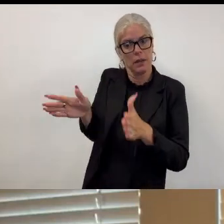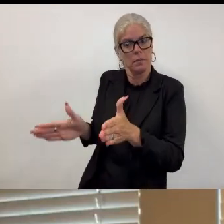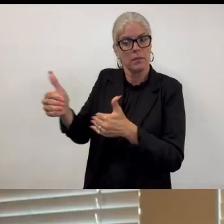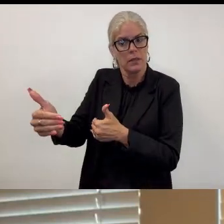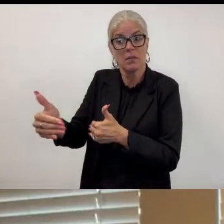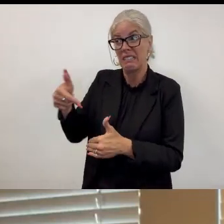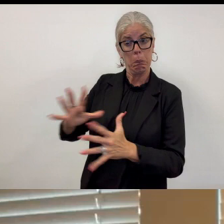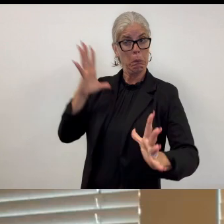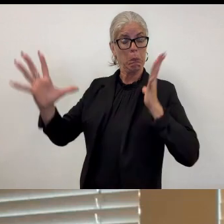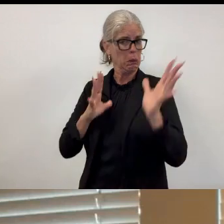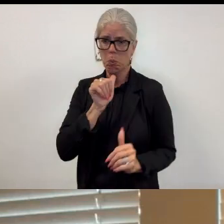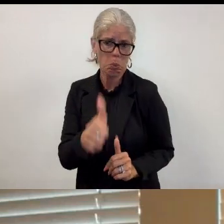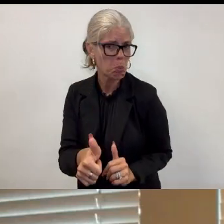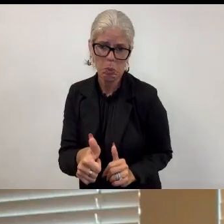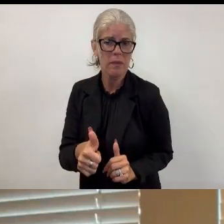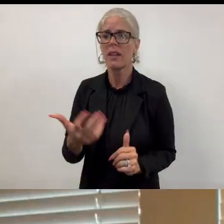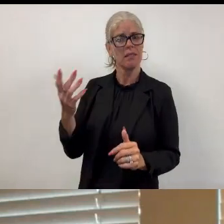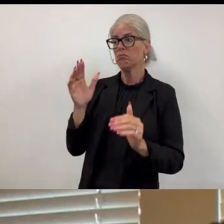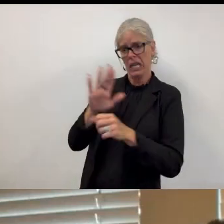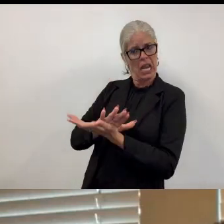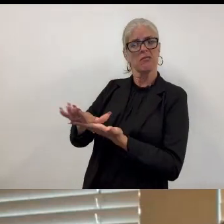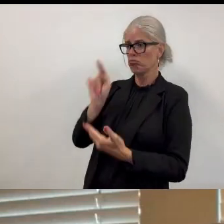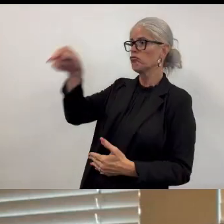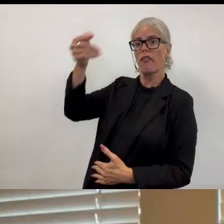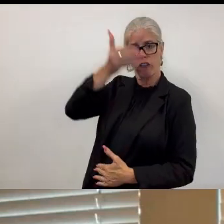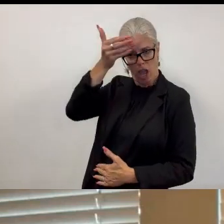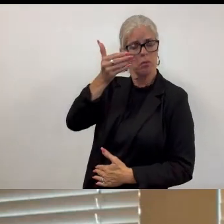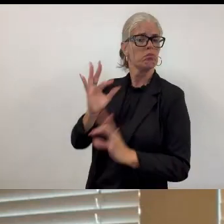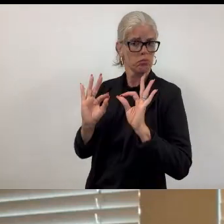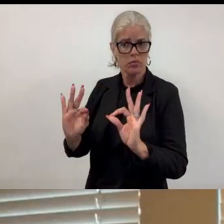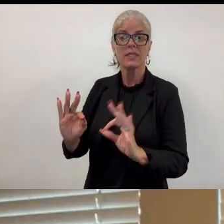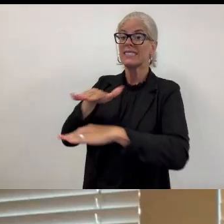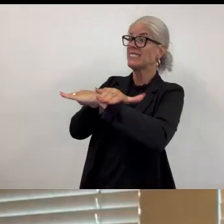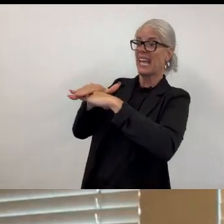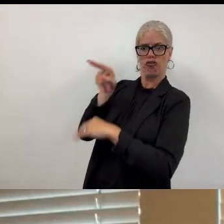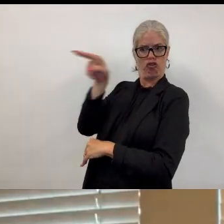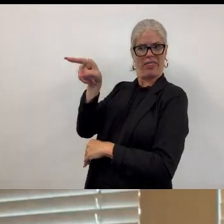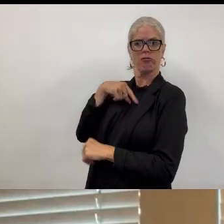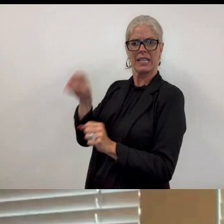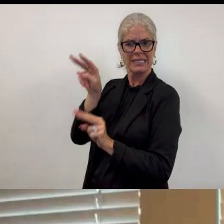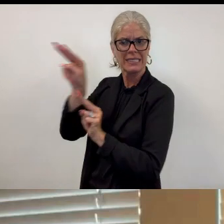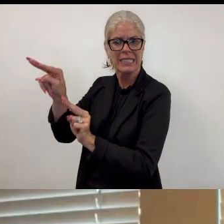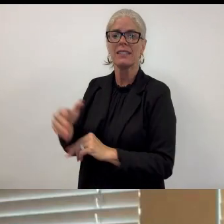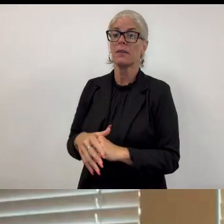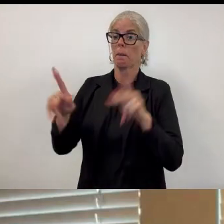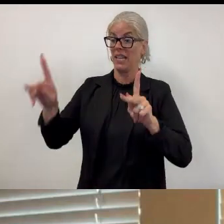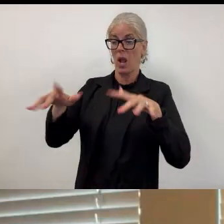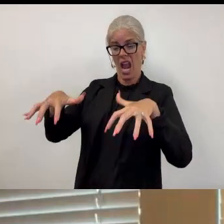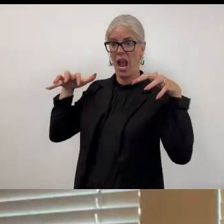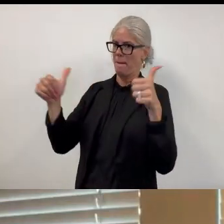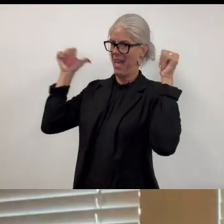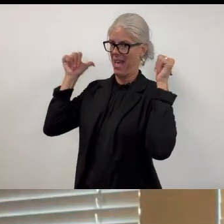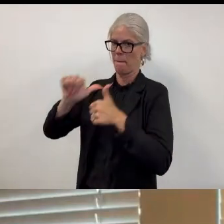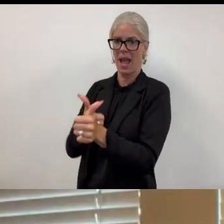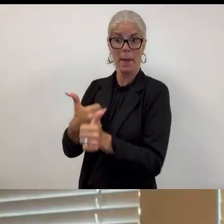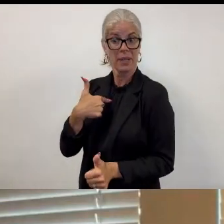venue in order to gain entrance to that box. And it's not anything fancy, it's just taped off on the floor, but it is closer to the front of the stage and the